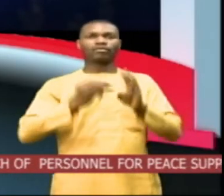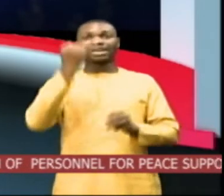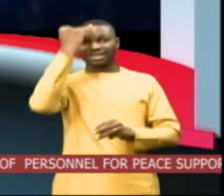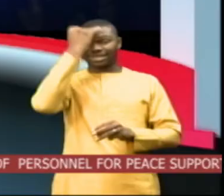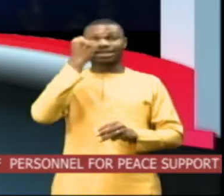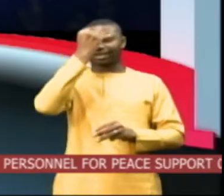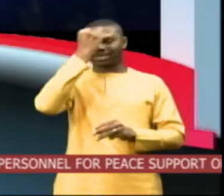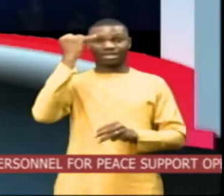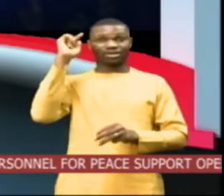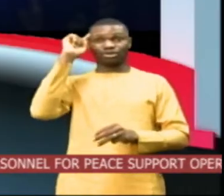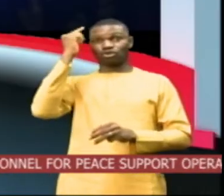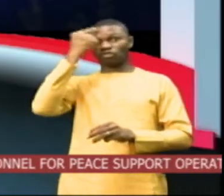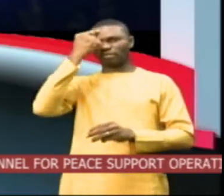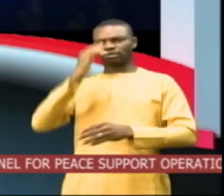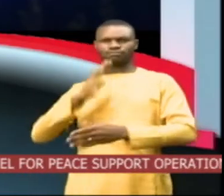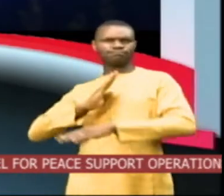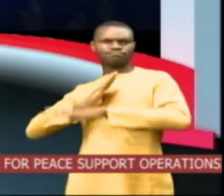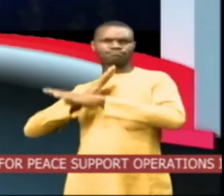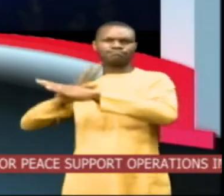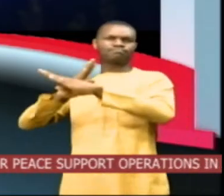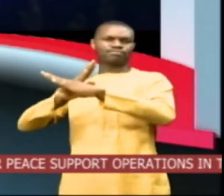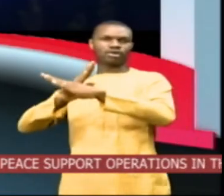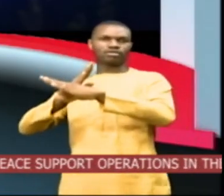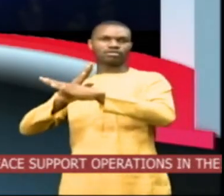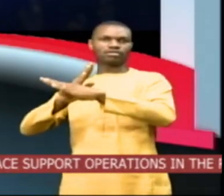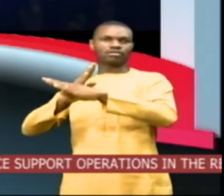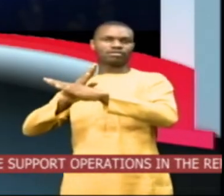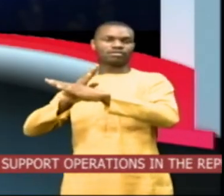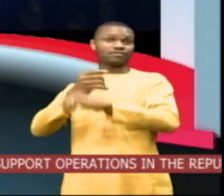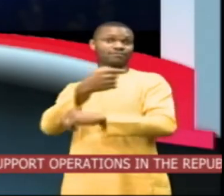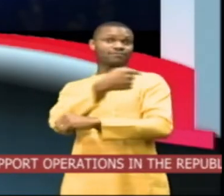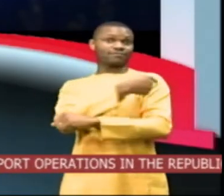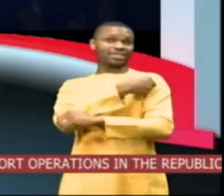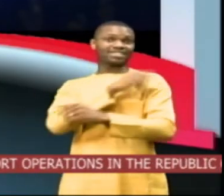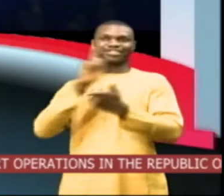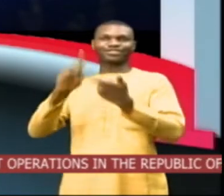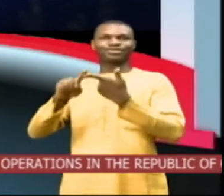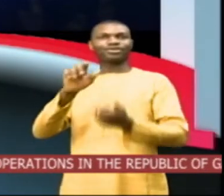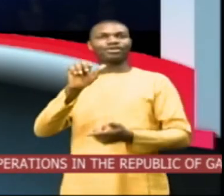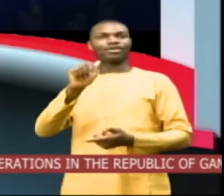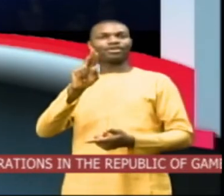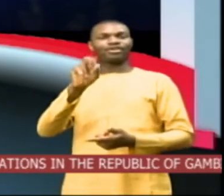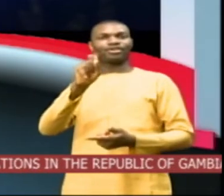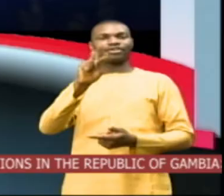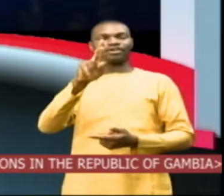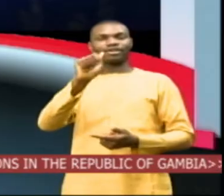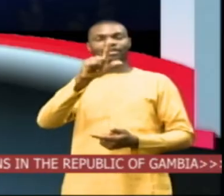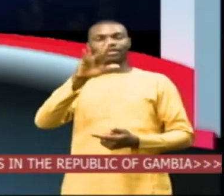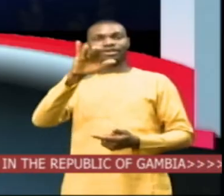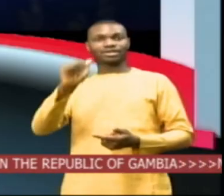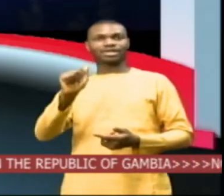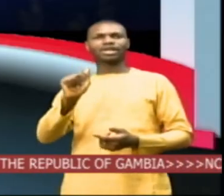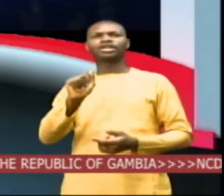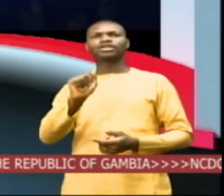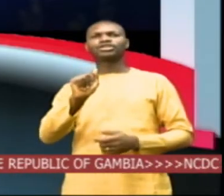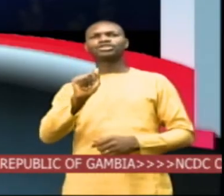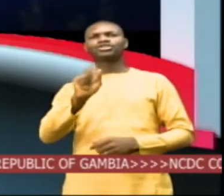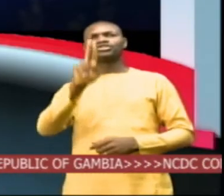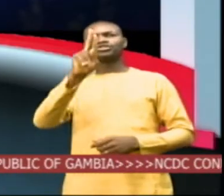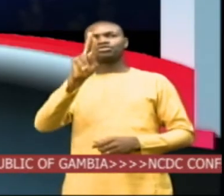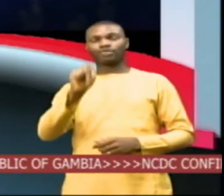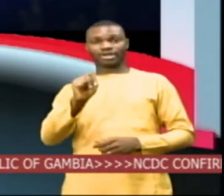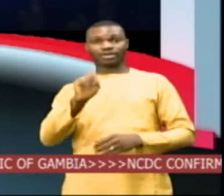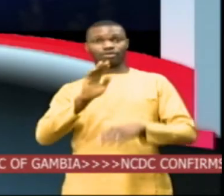government blocks shipment of Oxford AstraZeneca vaccine to Australia. And United Nations Security Council calls for